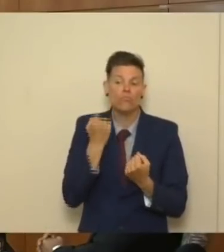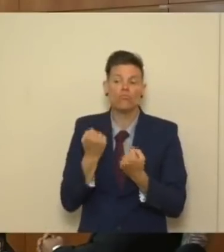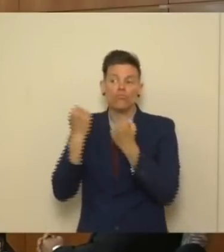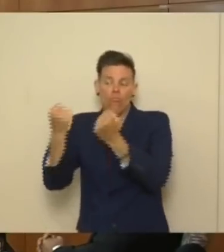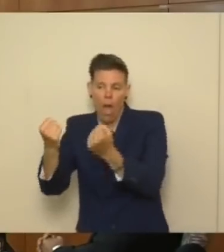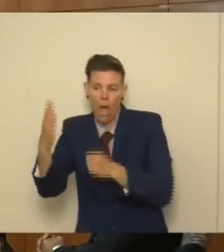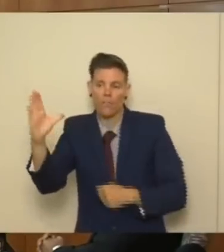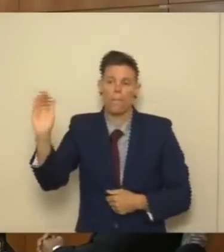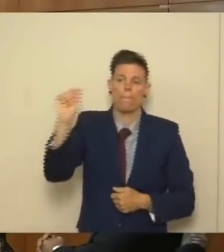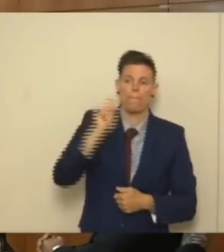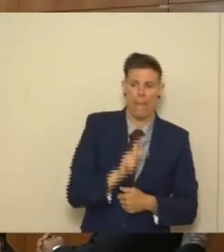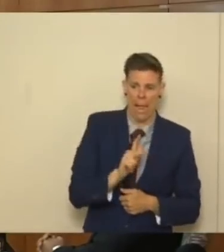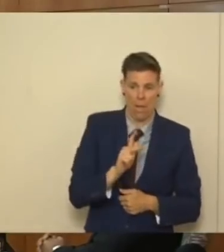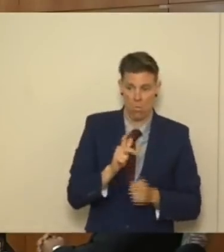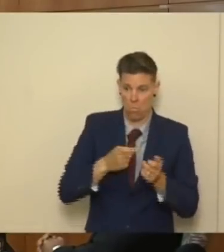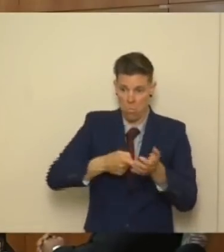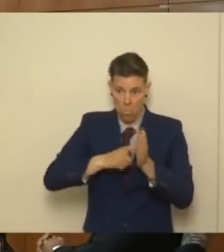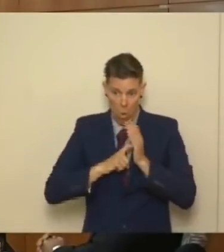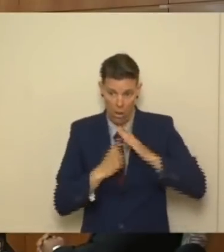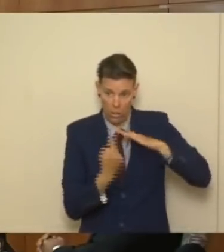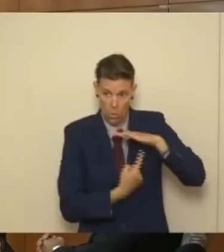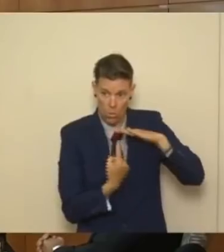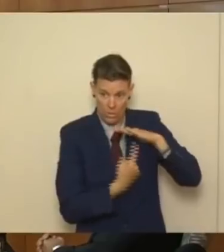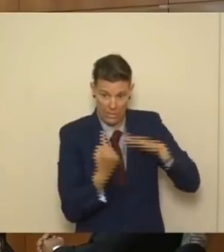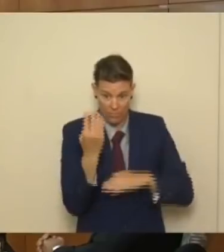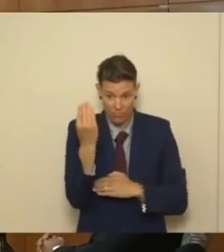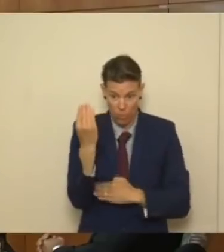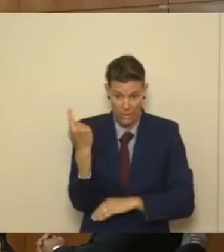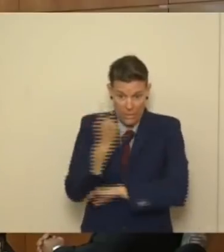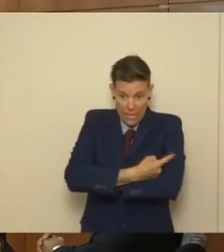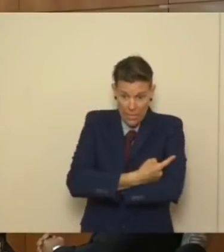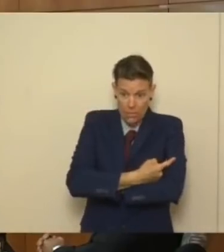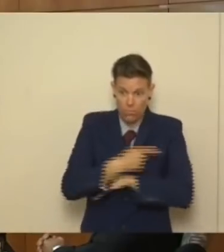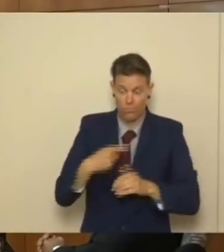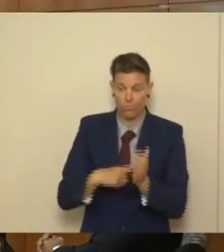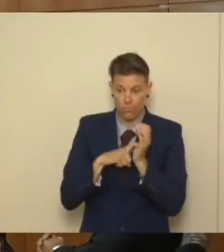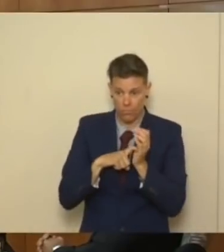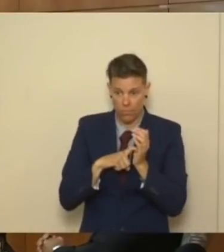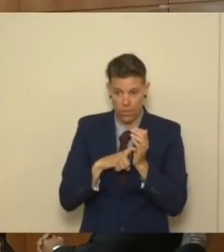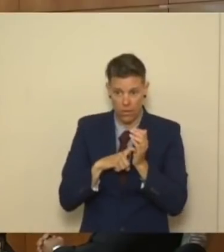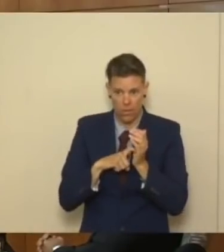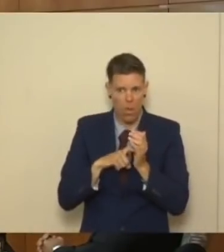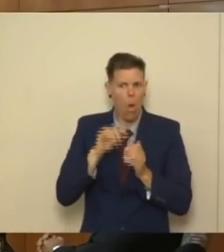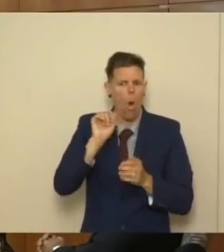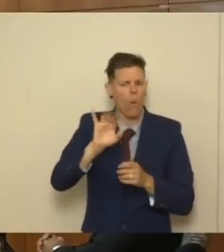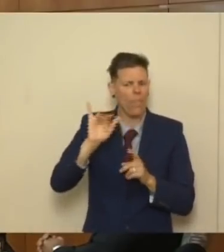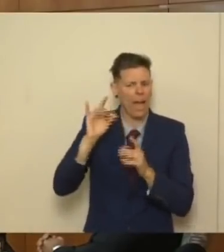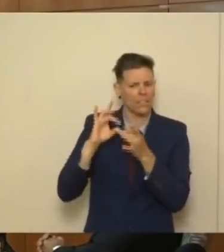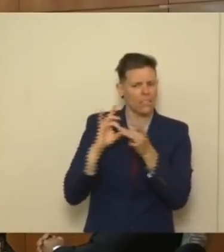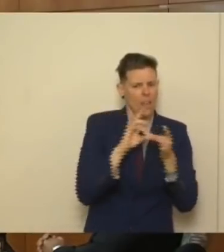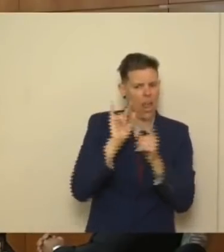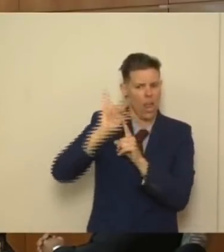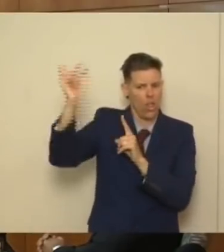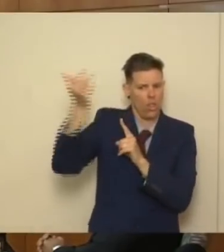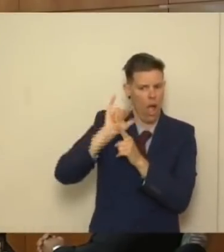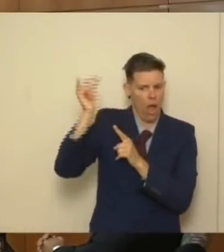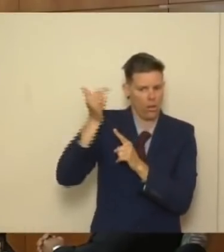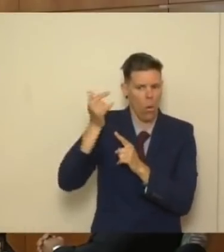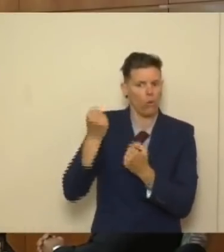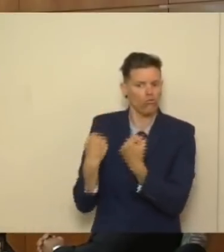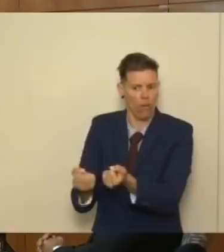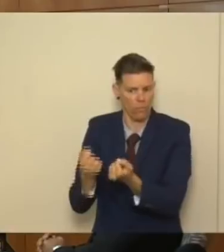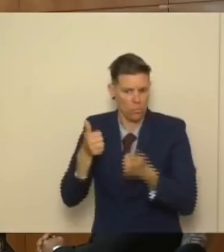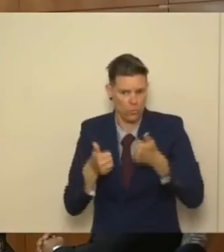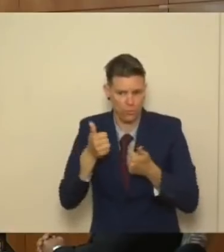travel. Third one is a little bit more of a question with background. There's a racetrack in Roswell called the Alien